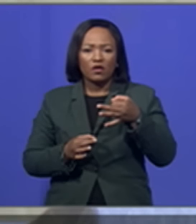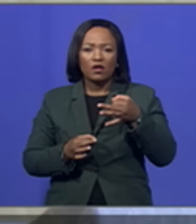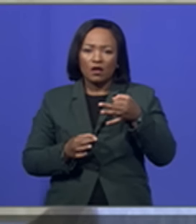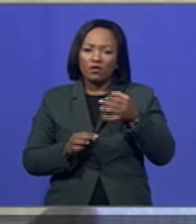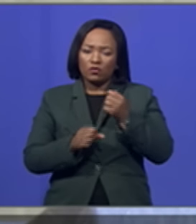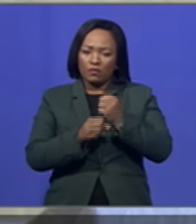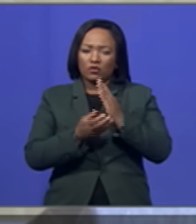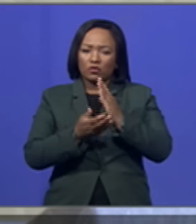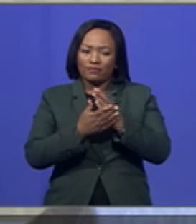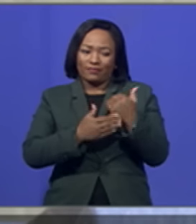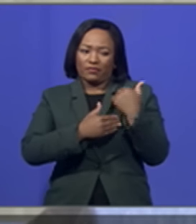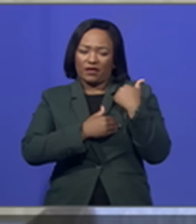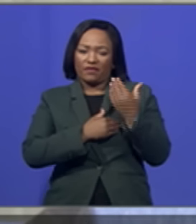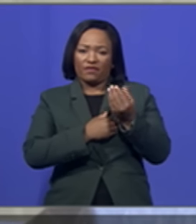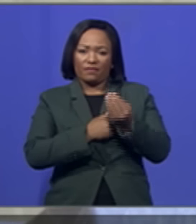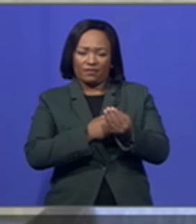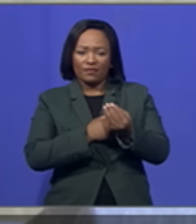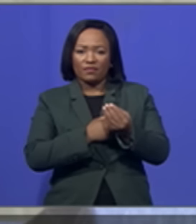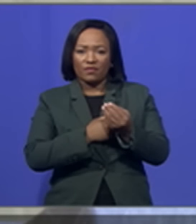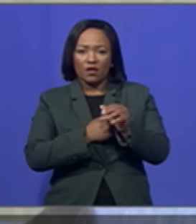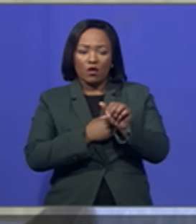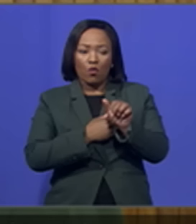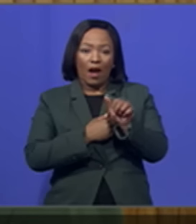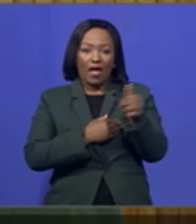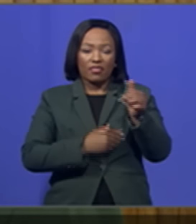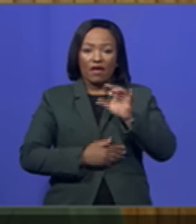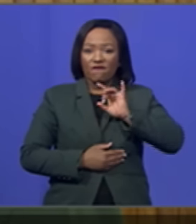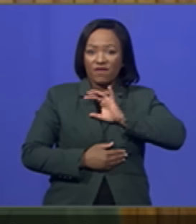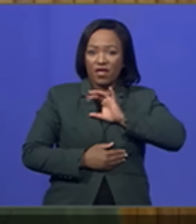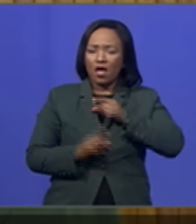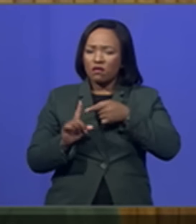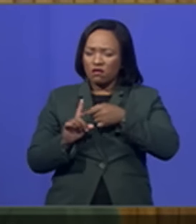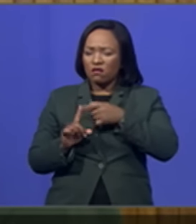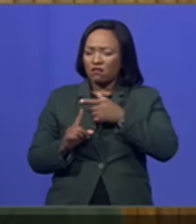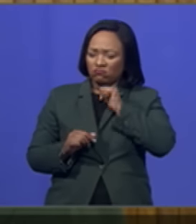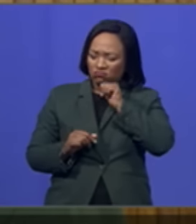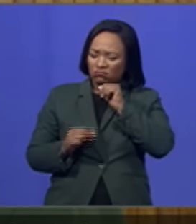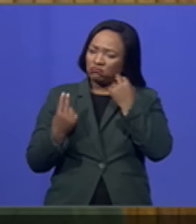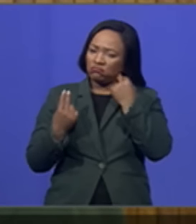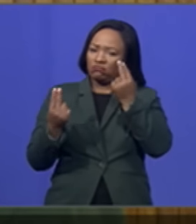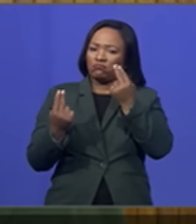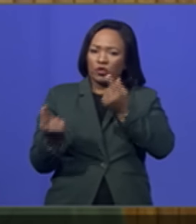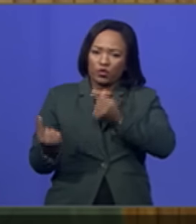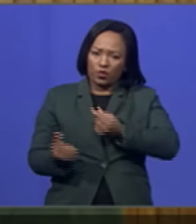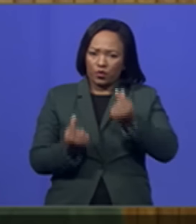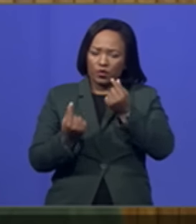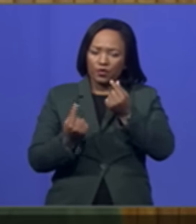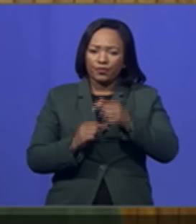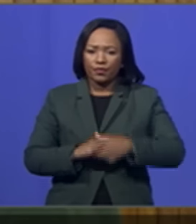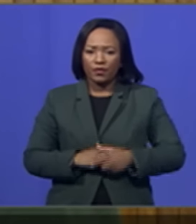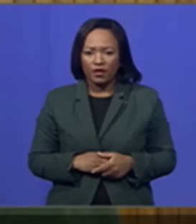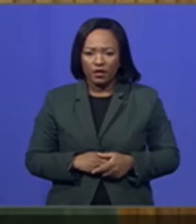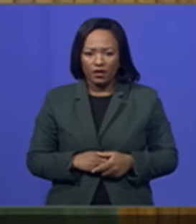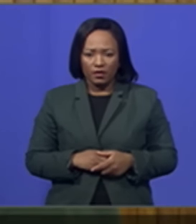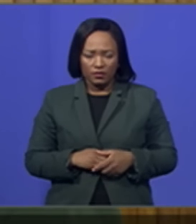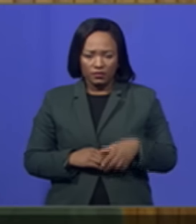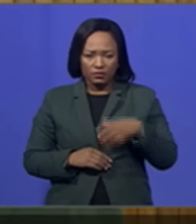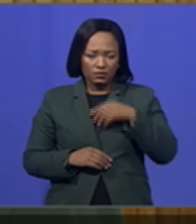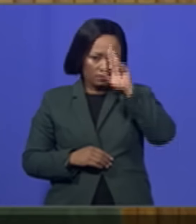safer, and to act when others feared. Ke tlo gopola le ka ditokelo tsa baagi tsa